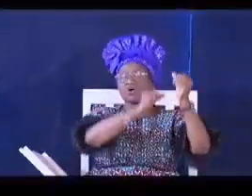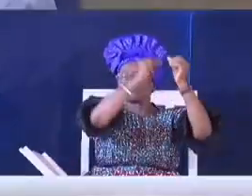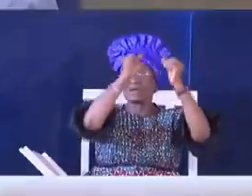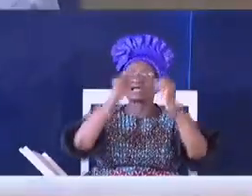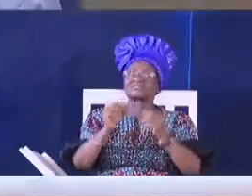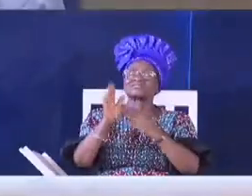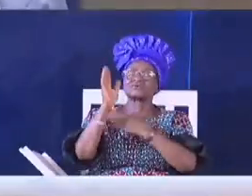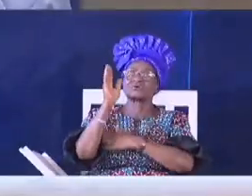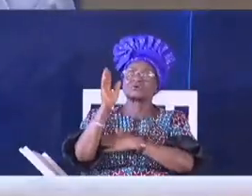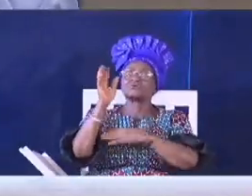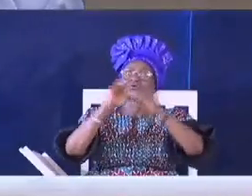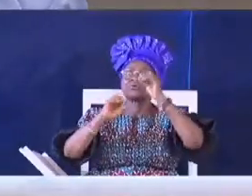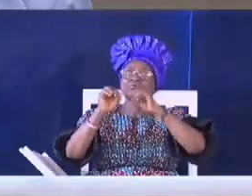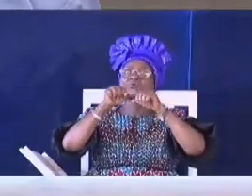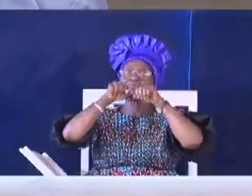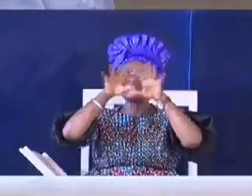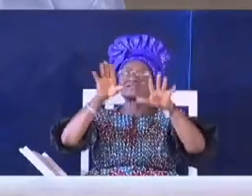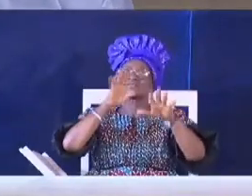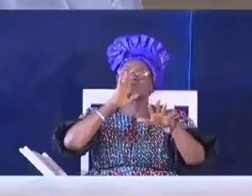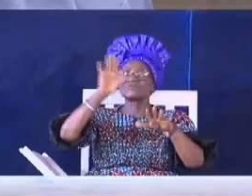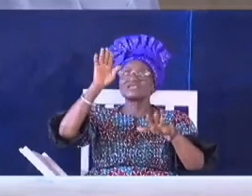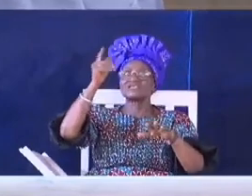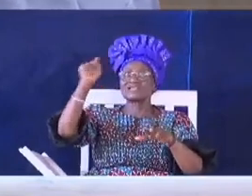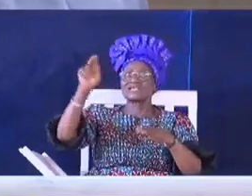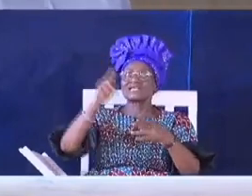Oh, blessed be the name of the Lord.